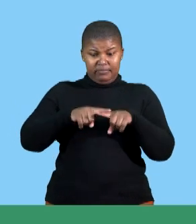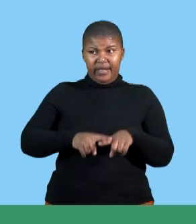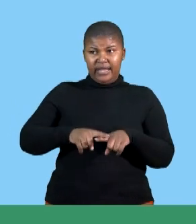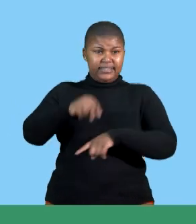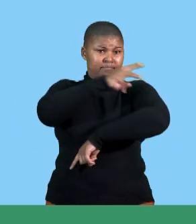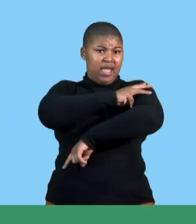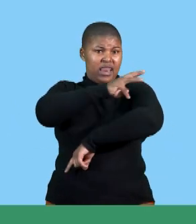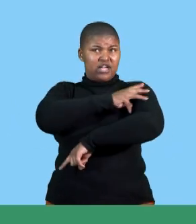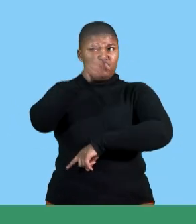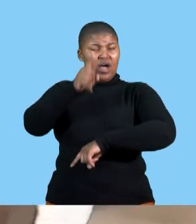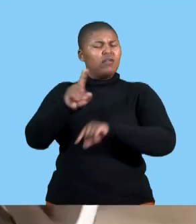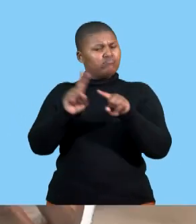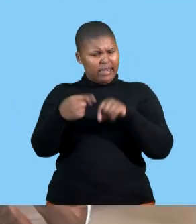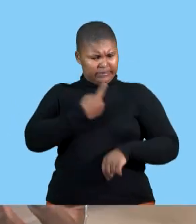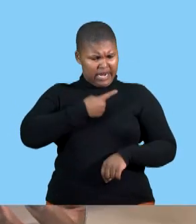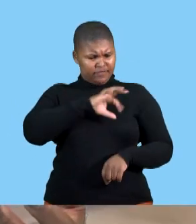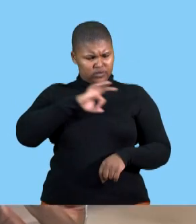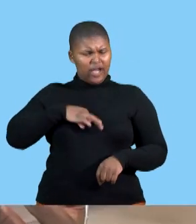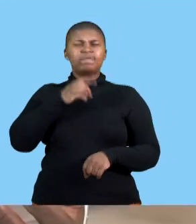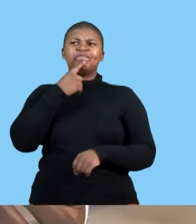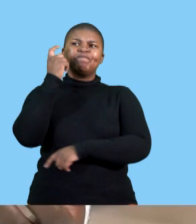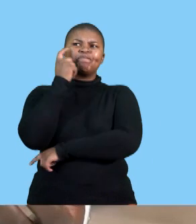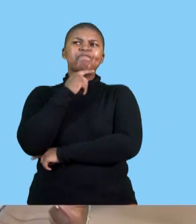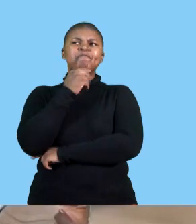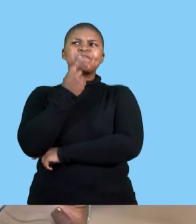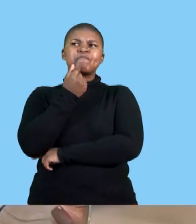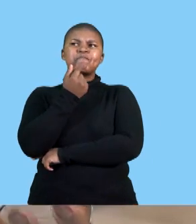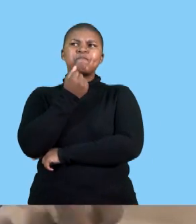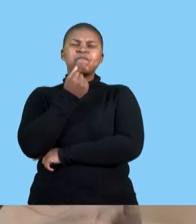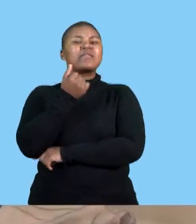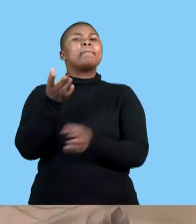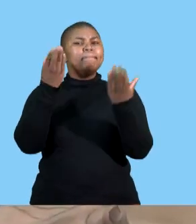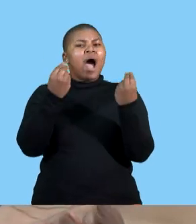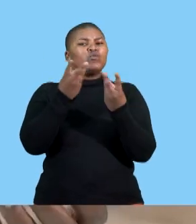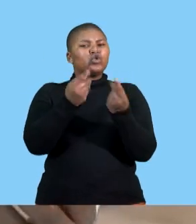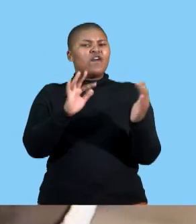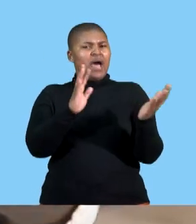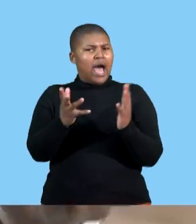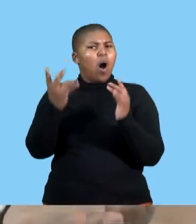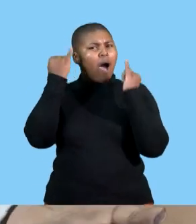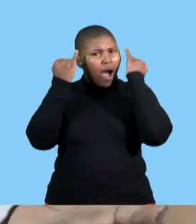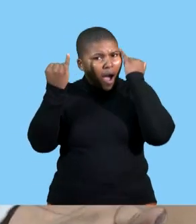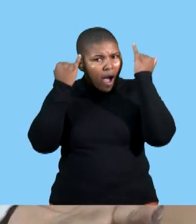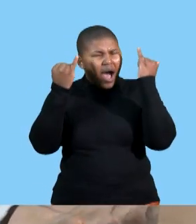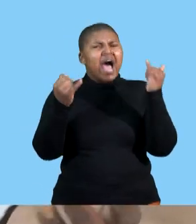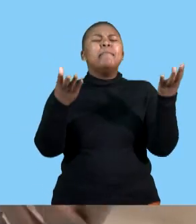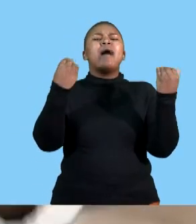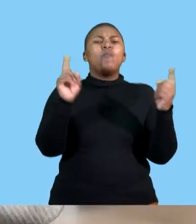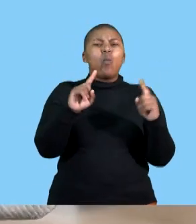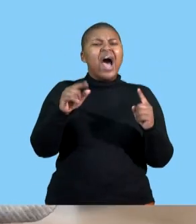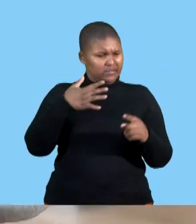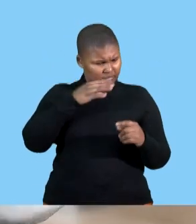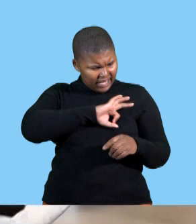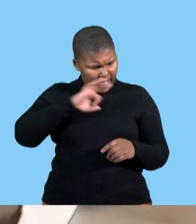to think for themselves. And how do they benefit from that? They feel included, they feel involved, because you've given them the platform as well to